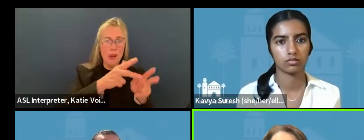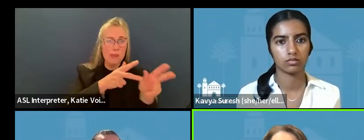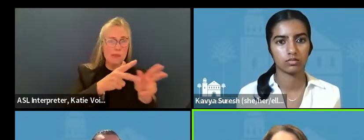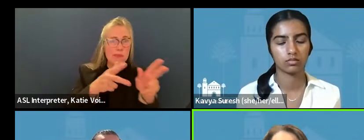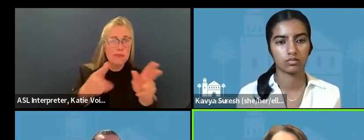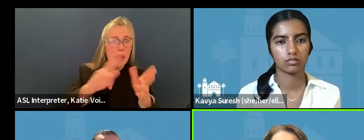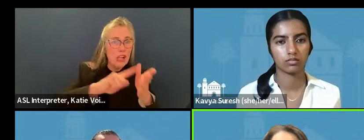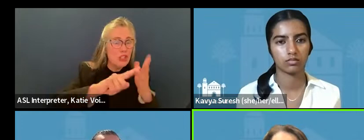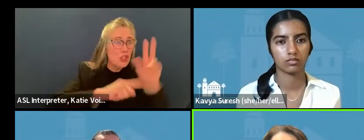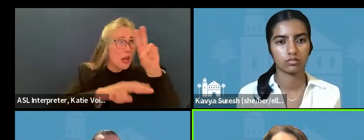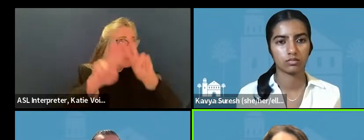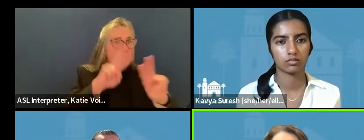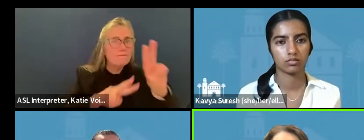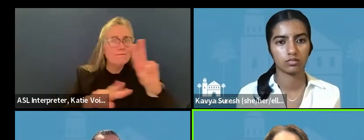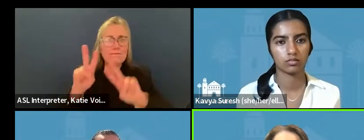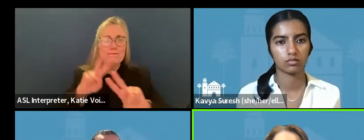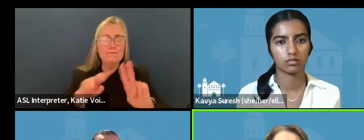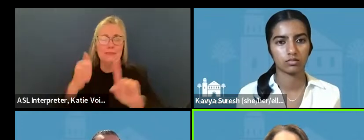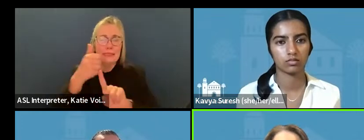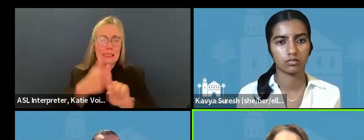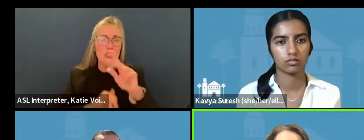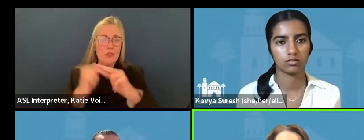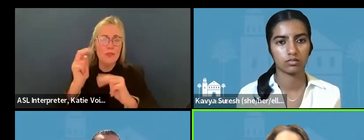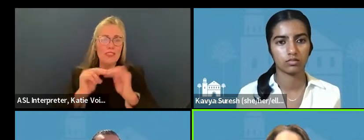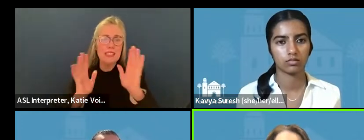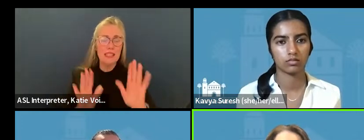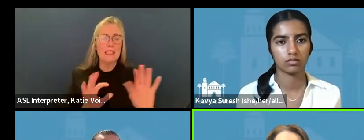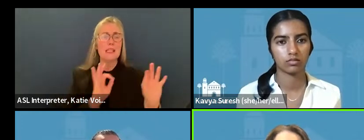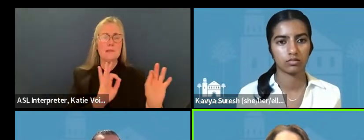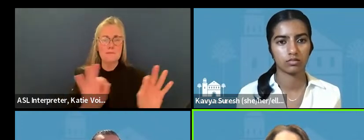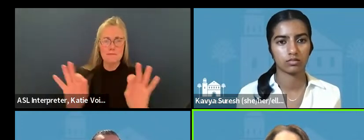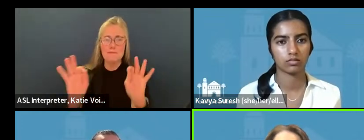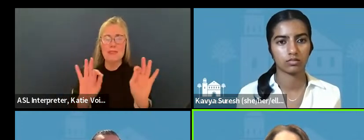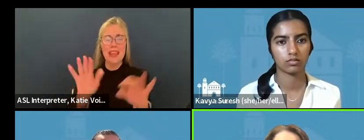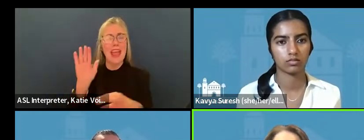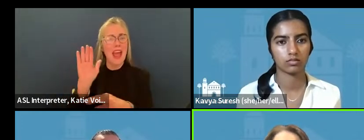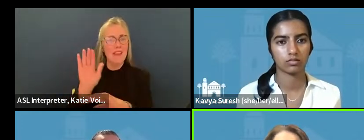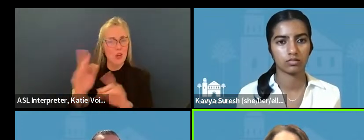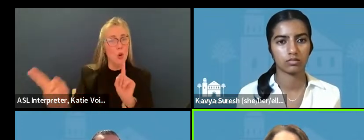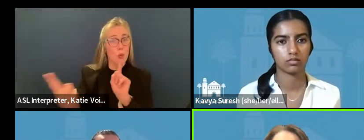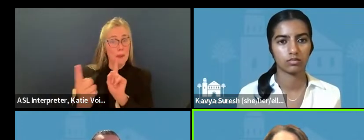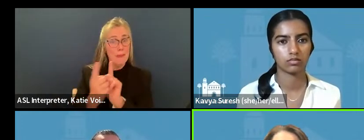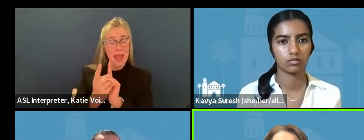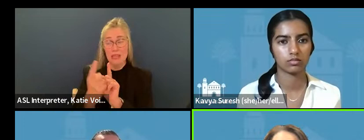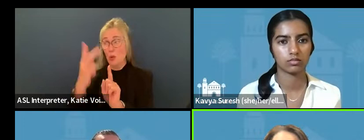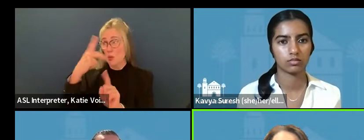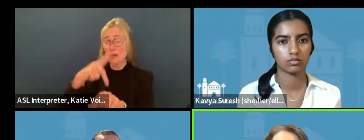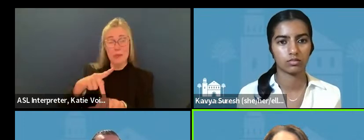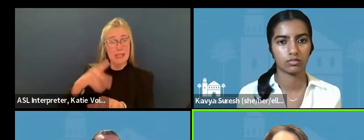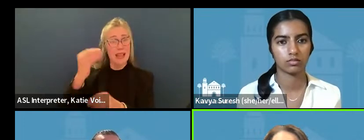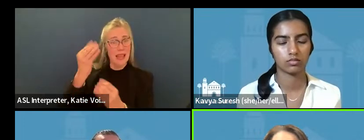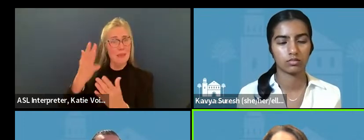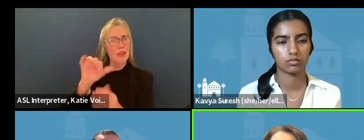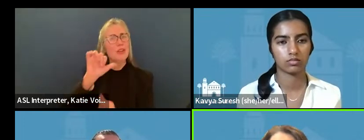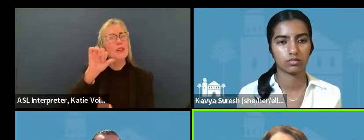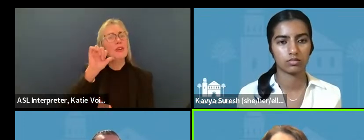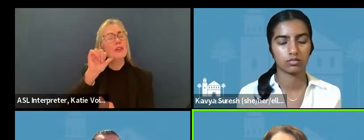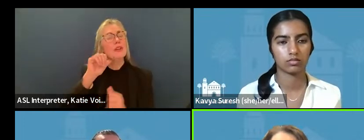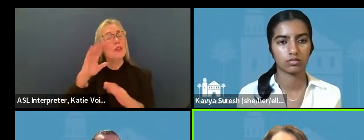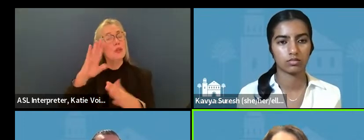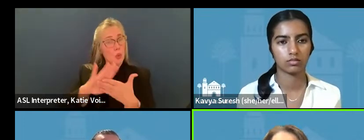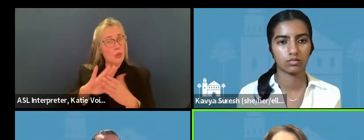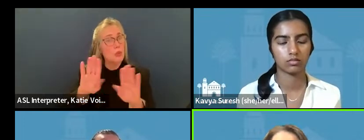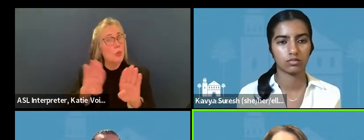Every facility has been checked. And this afternoon, we met with our principals to let them know that we will be reopening